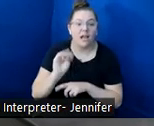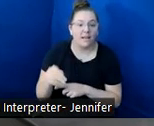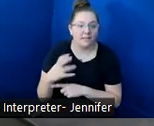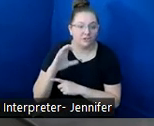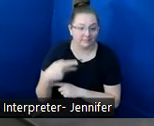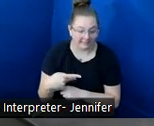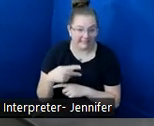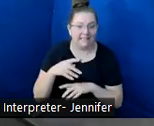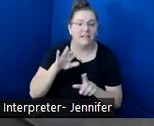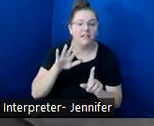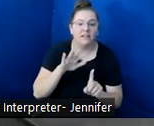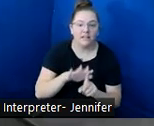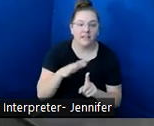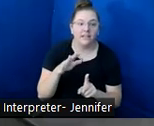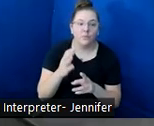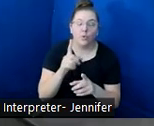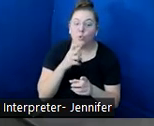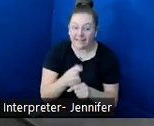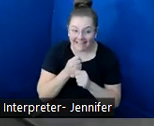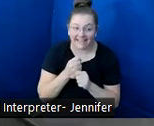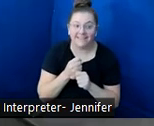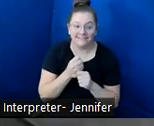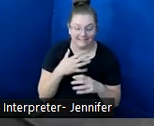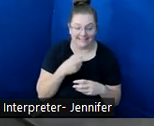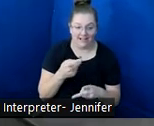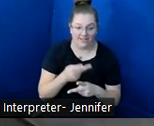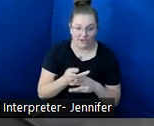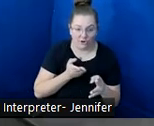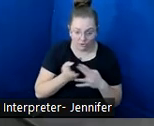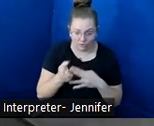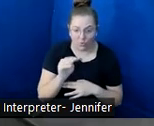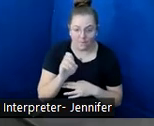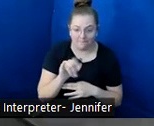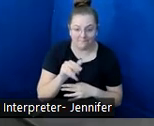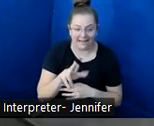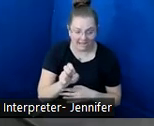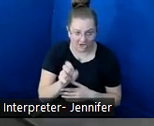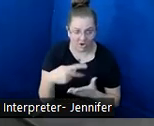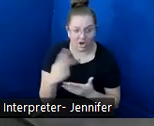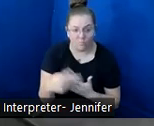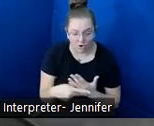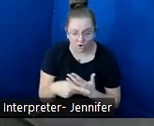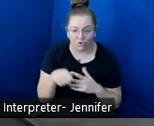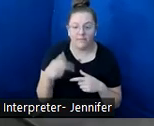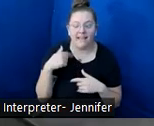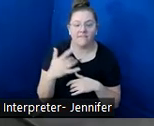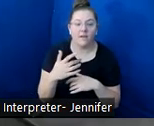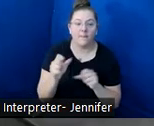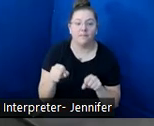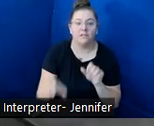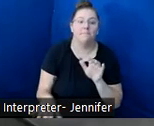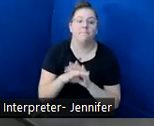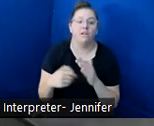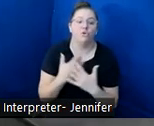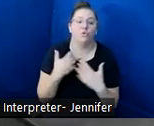who receive their healthcare coverage through a Medicaid managed care program have the chance to choose a new health plan for the